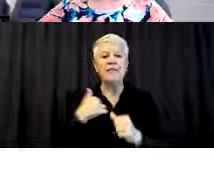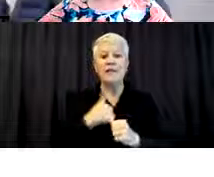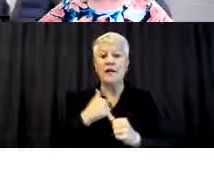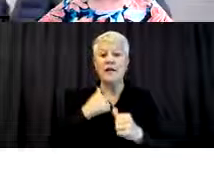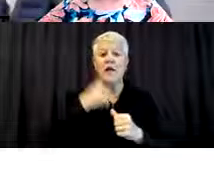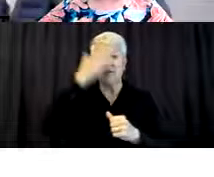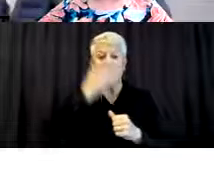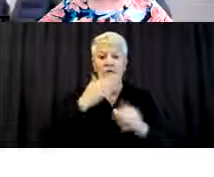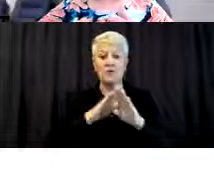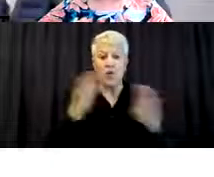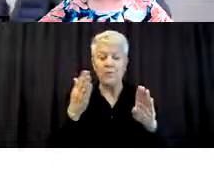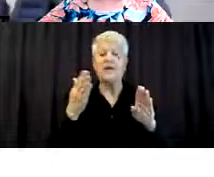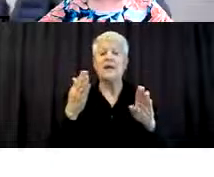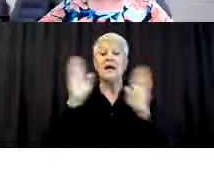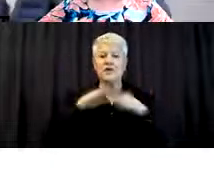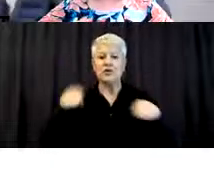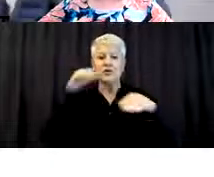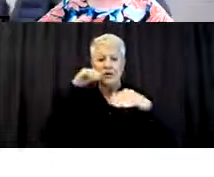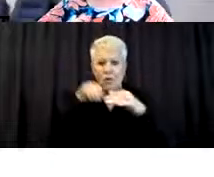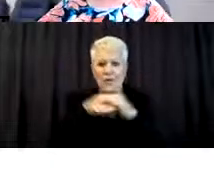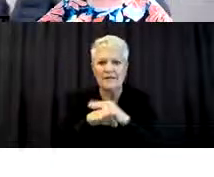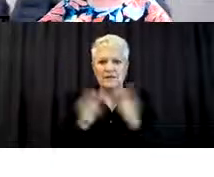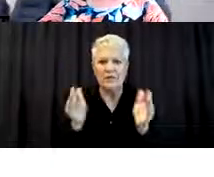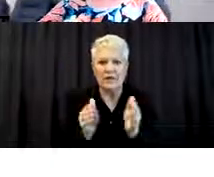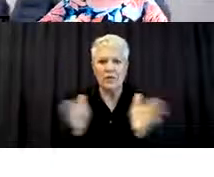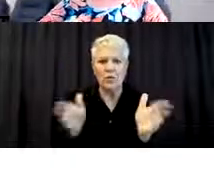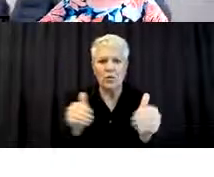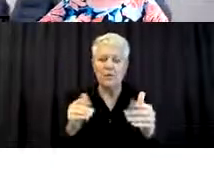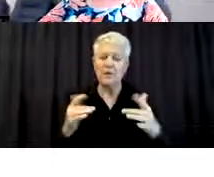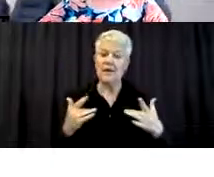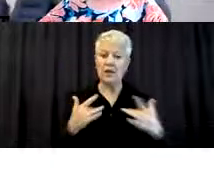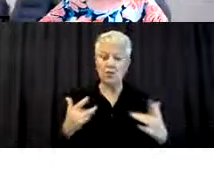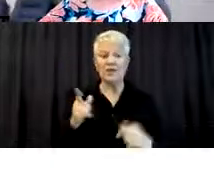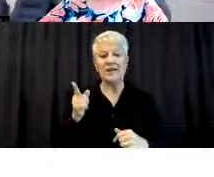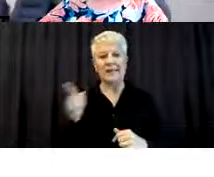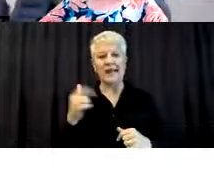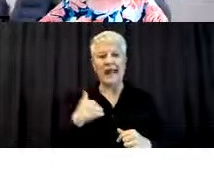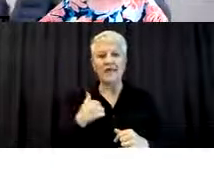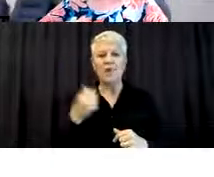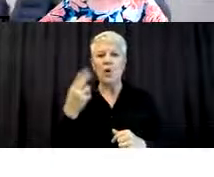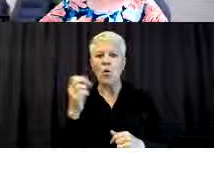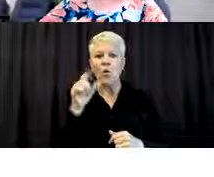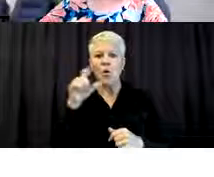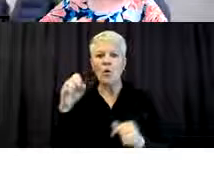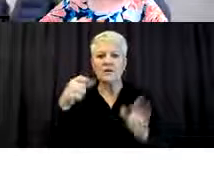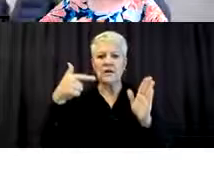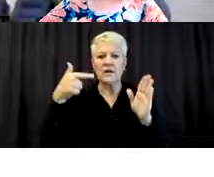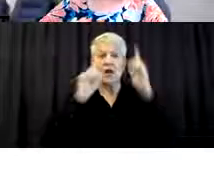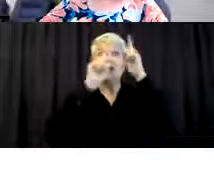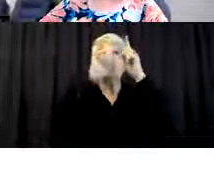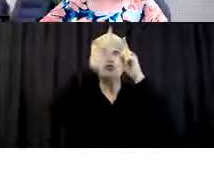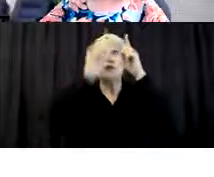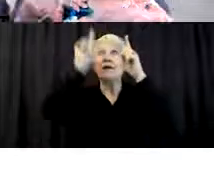which children can enter this little room. Usually there are holes drilled in the top in